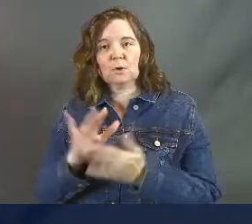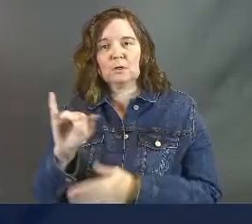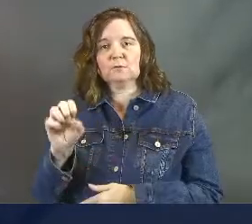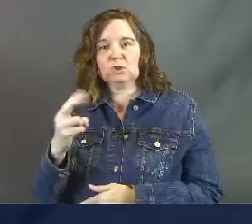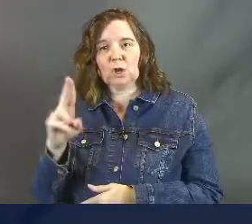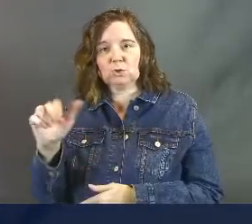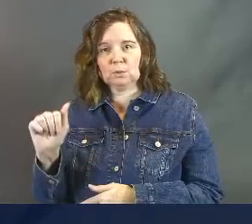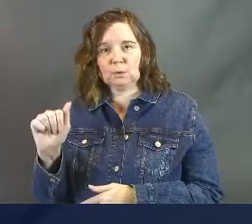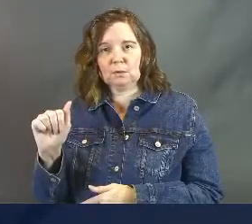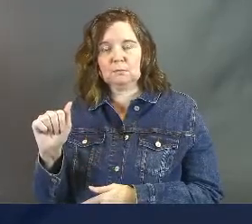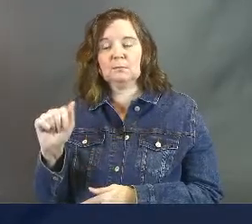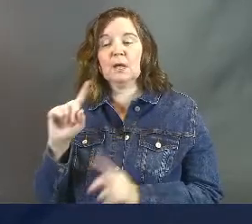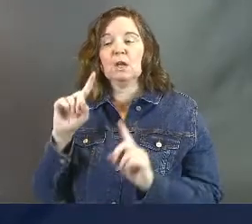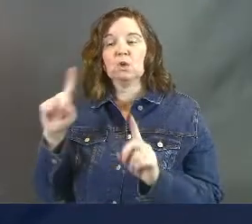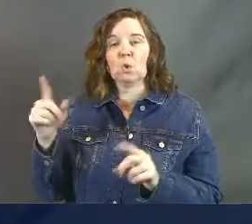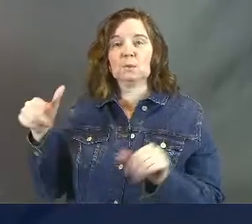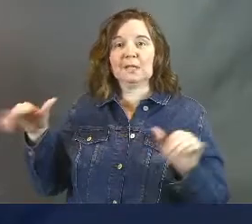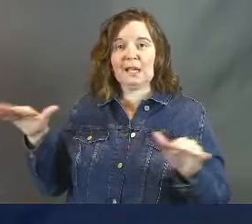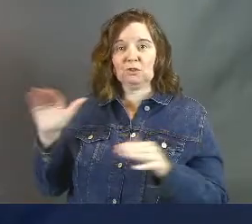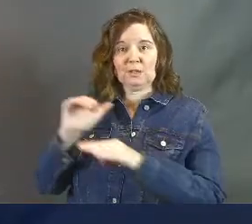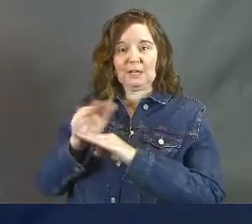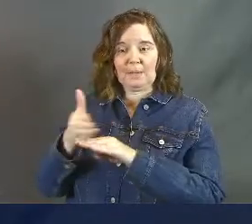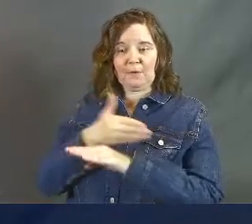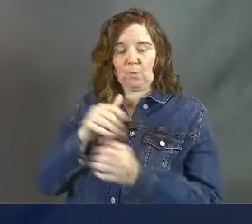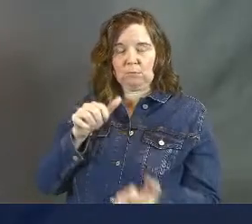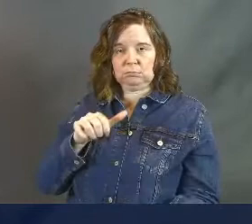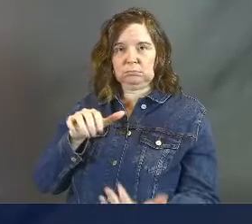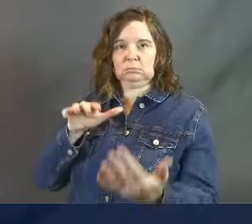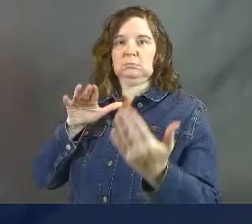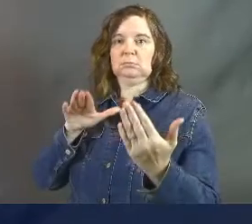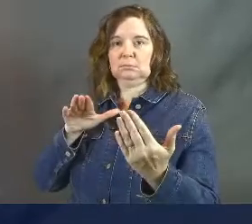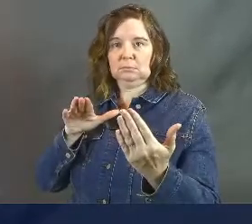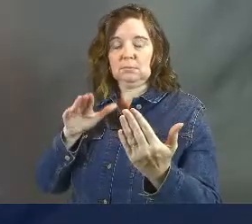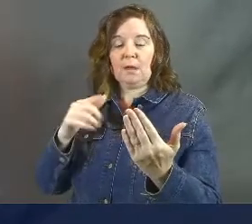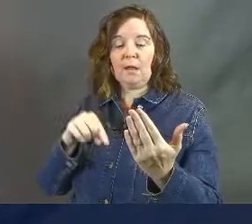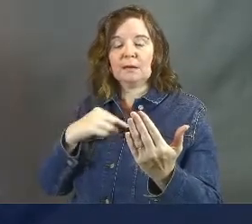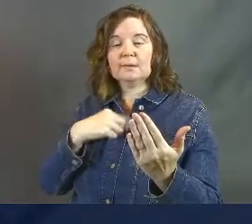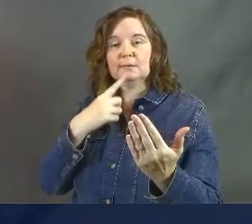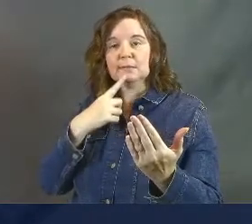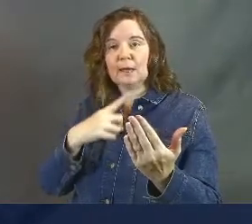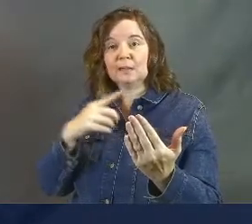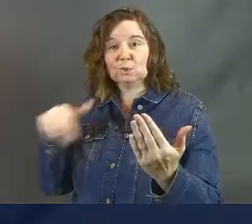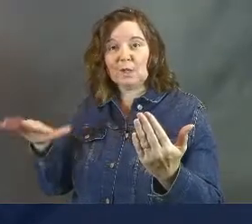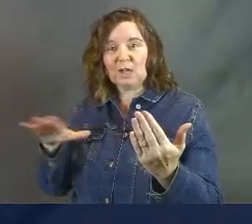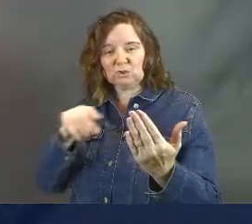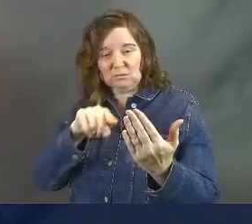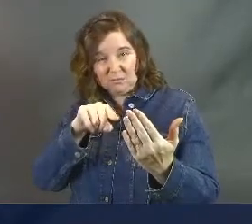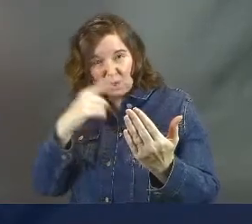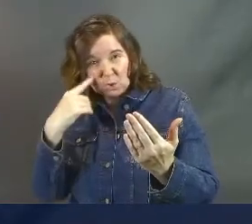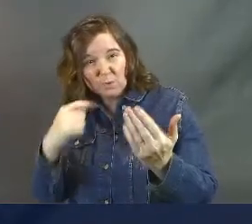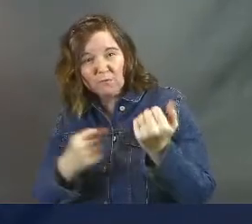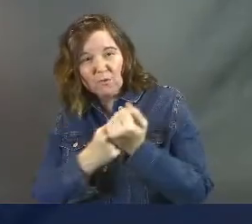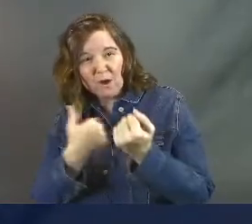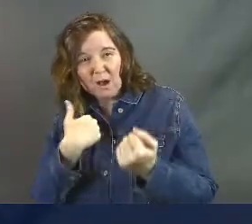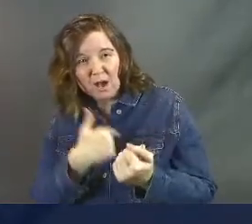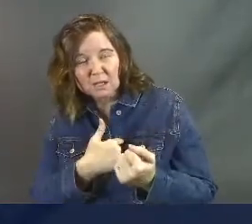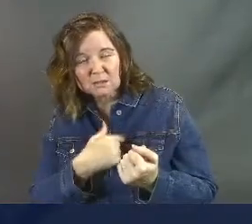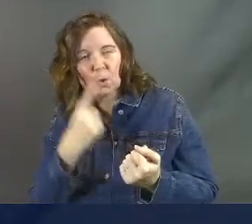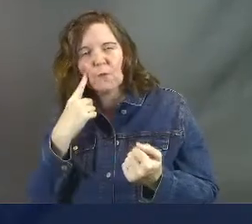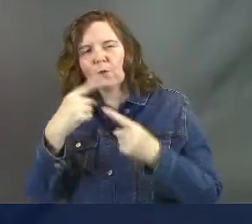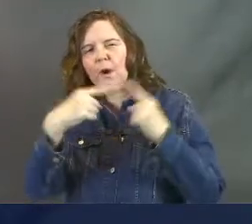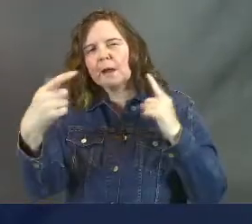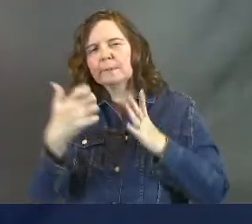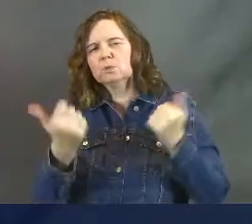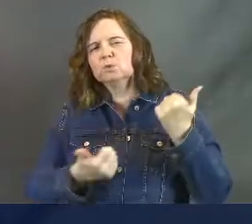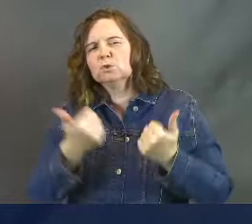Joshua. Last week, Joshua goes to the angel the night before the Battle of Jericho. And he says to the angel, he says, are you for us, the Israelites? Are you for